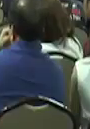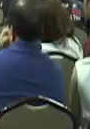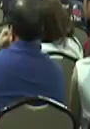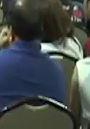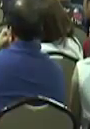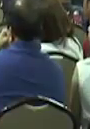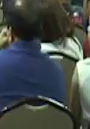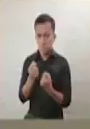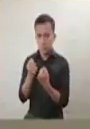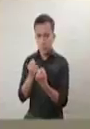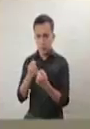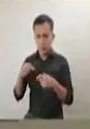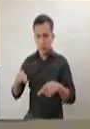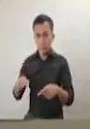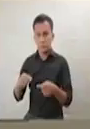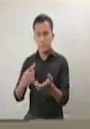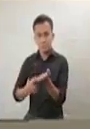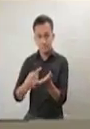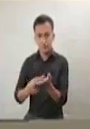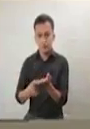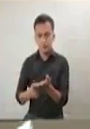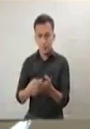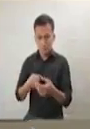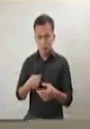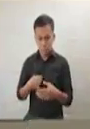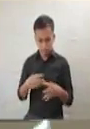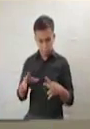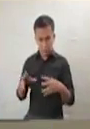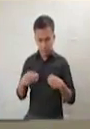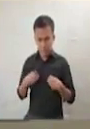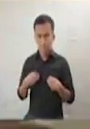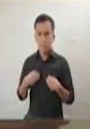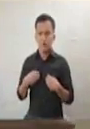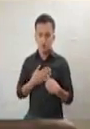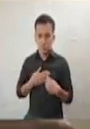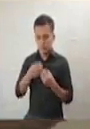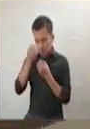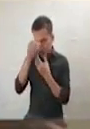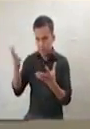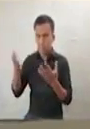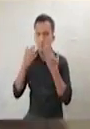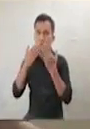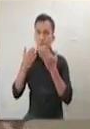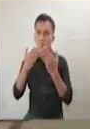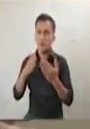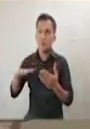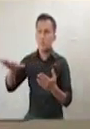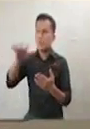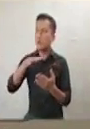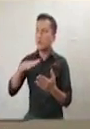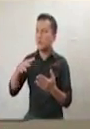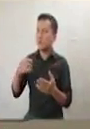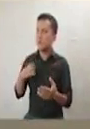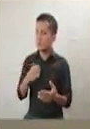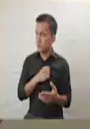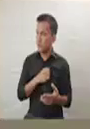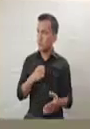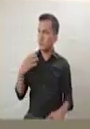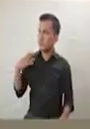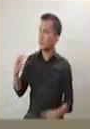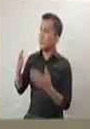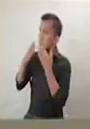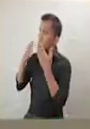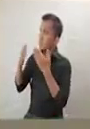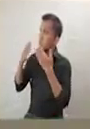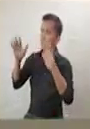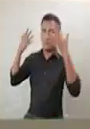Dalmaco. I would like to take the opportunity to thank everyone here, most especially our senatorial boss. Salamat, maraming salamat. Palakpakan